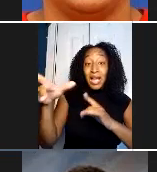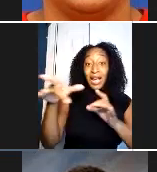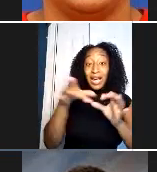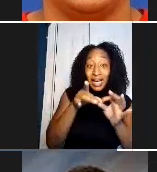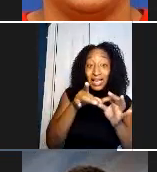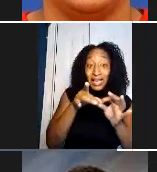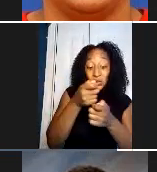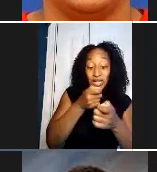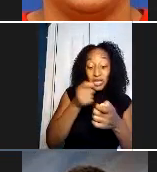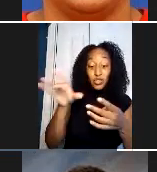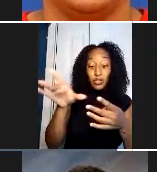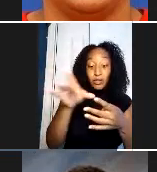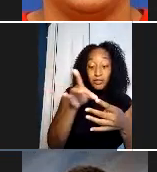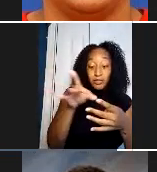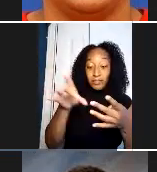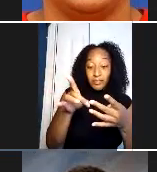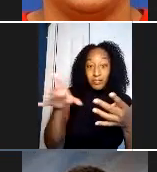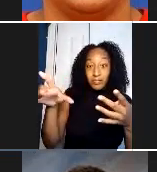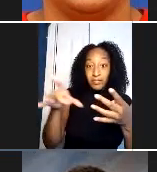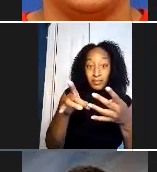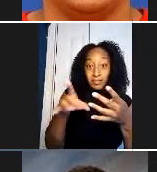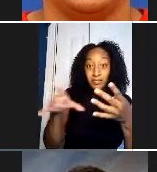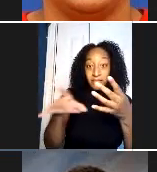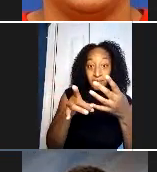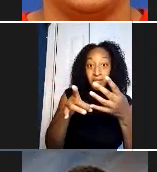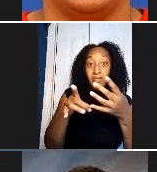properties. And in the metric system,